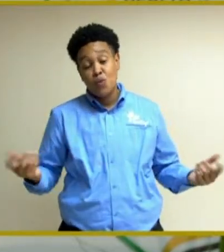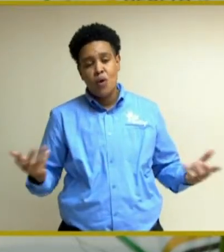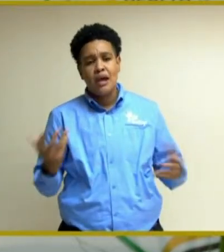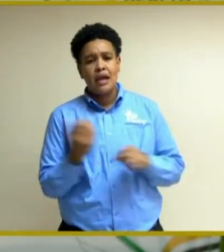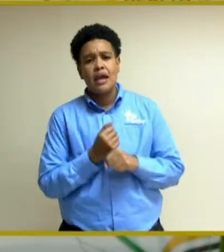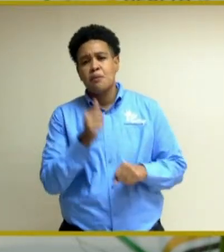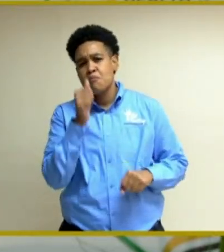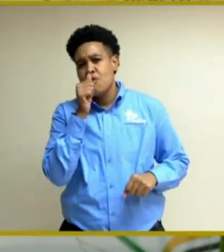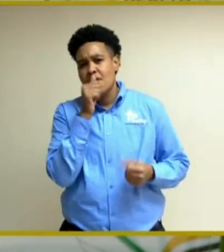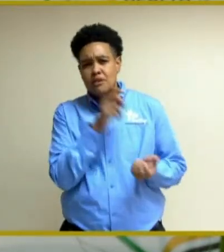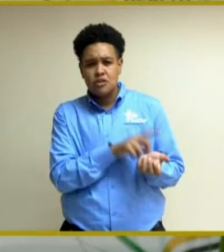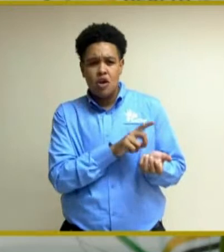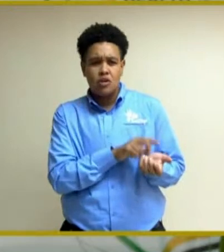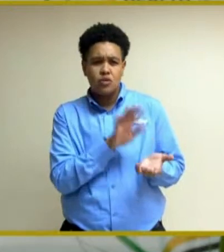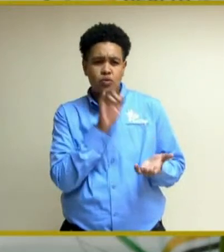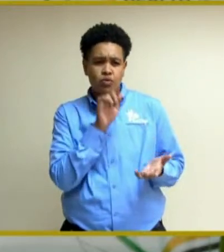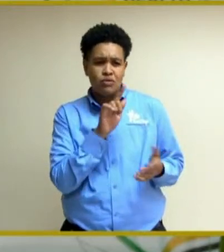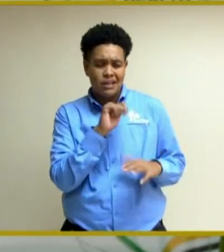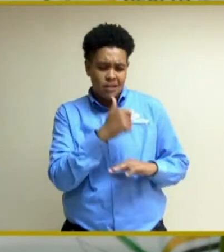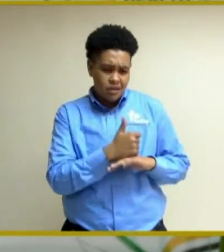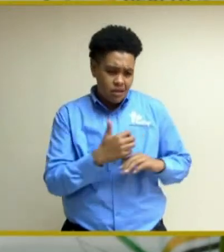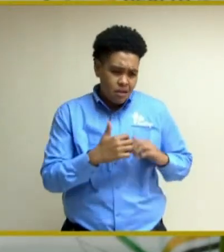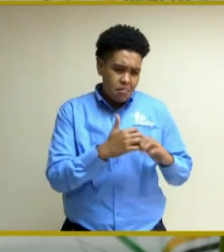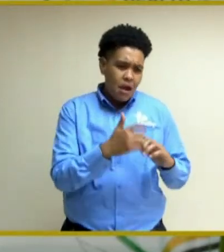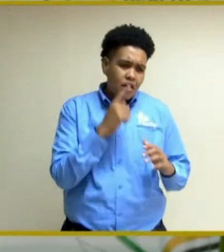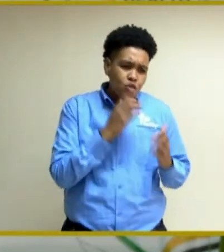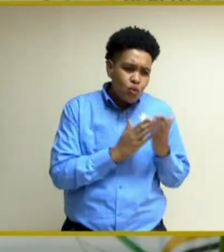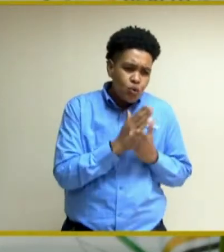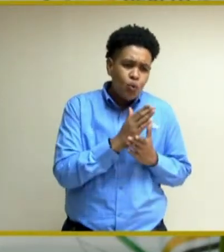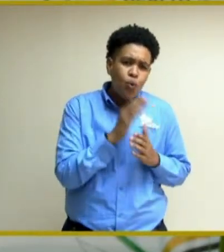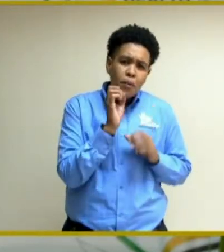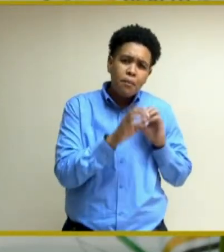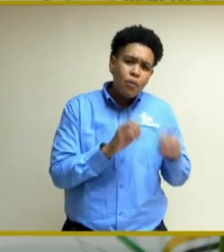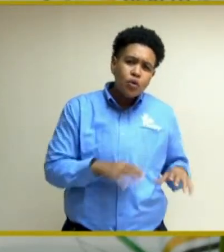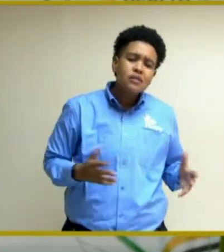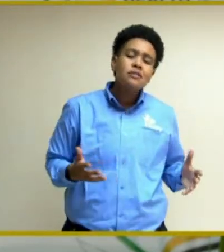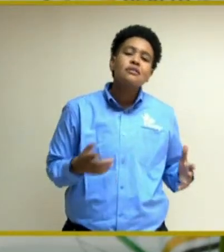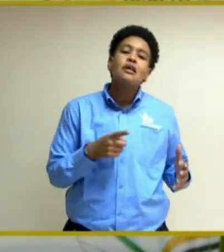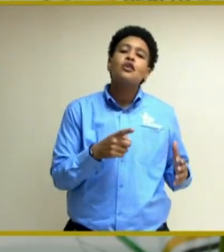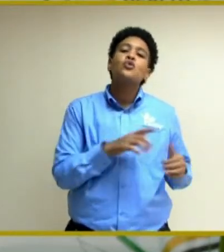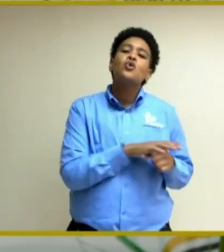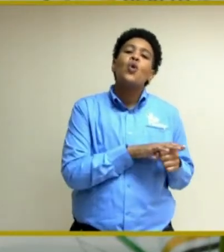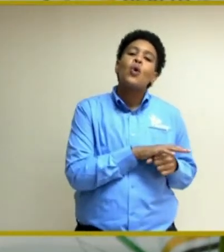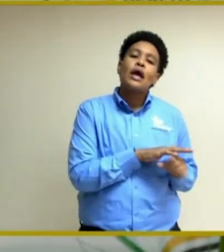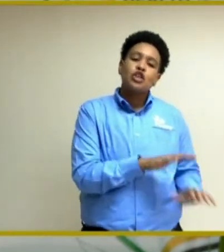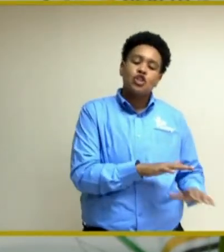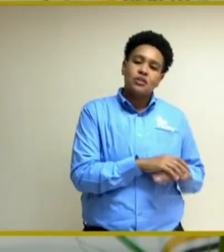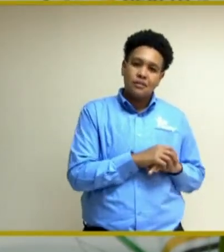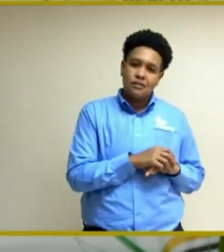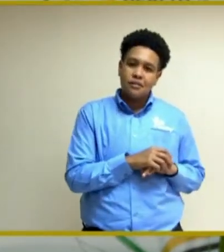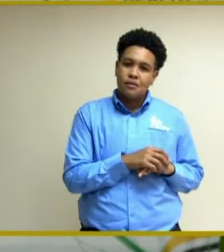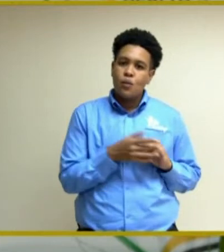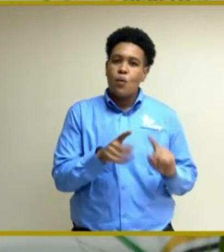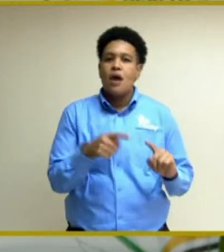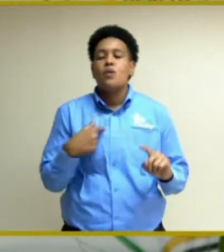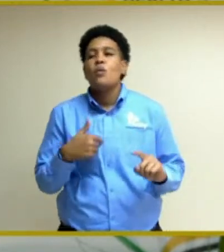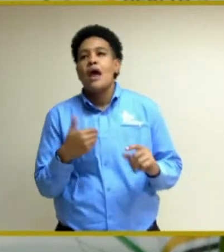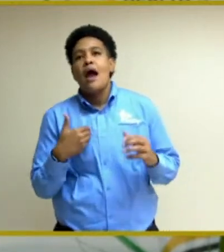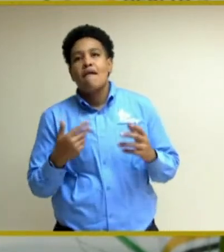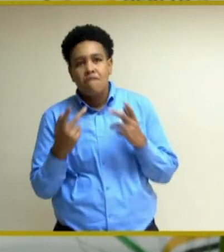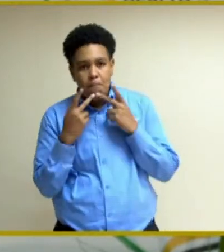private doctors to man the throughput at those locations, even while we have the